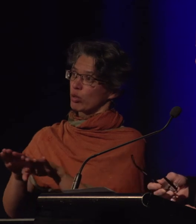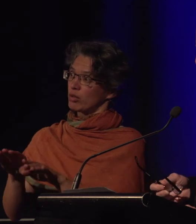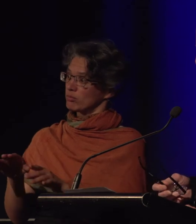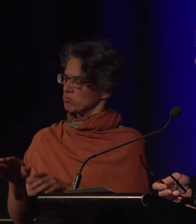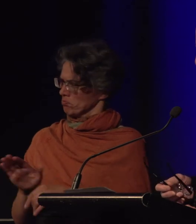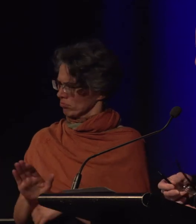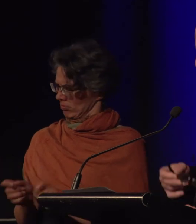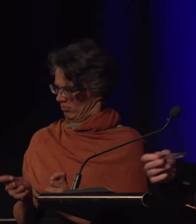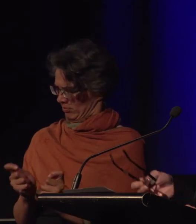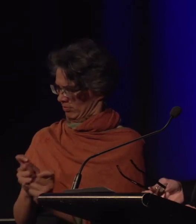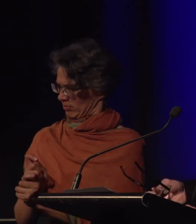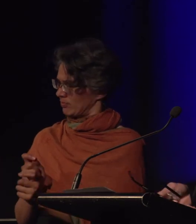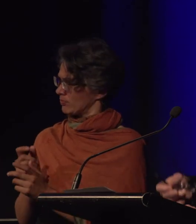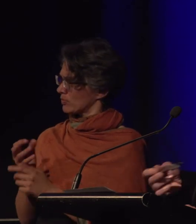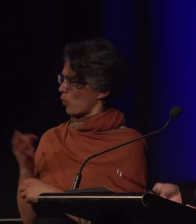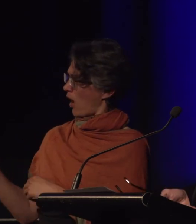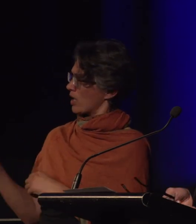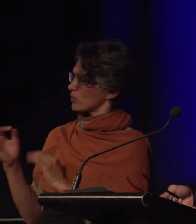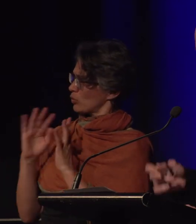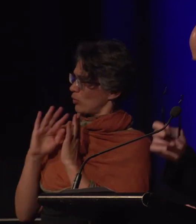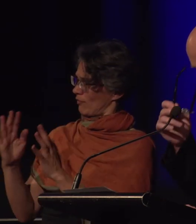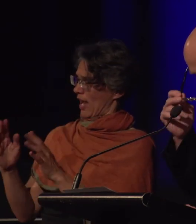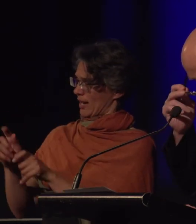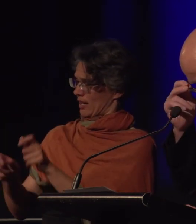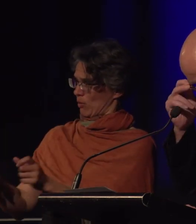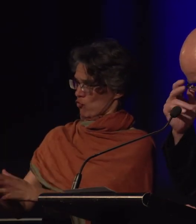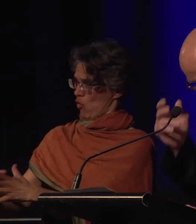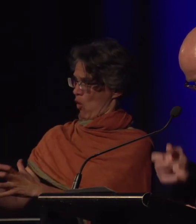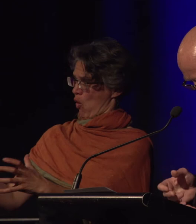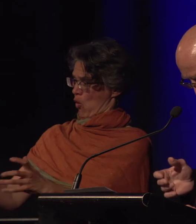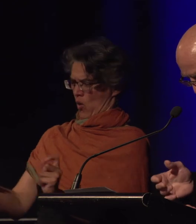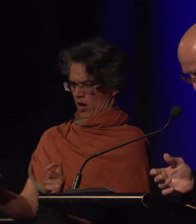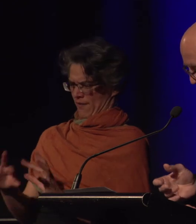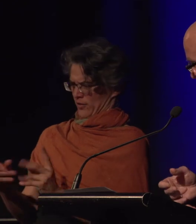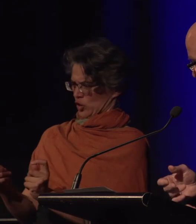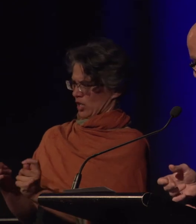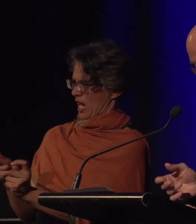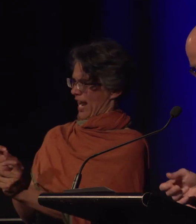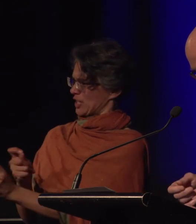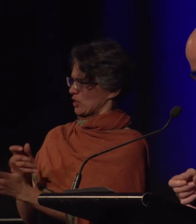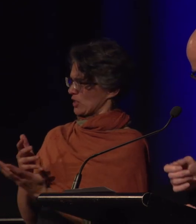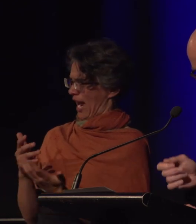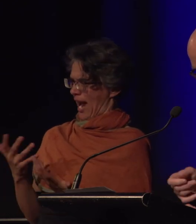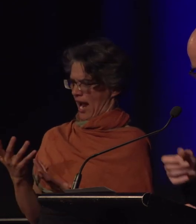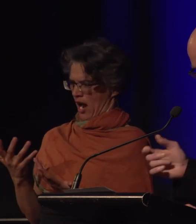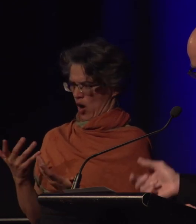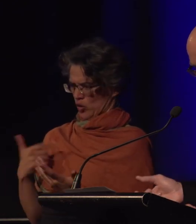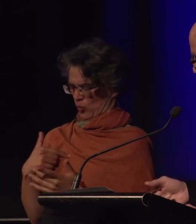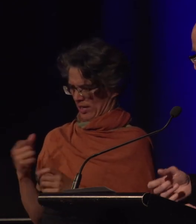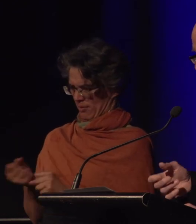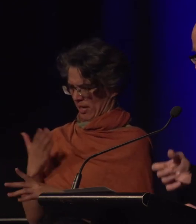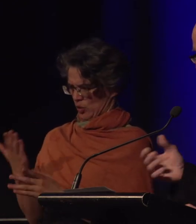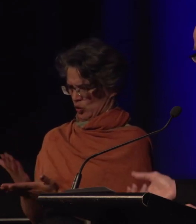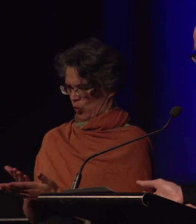is, as we grow and as our population grows and everything else changes, how do we keep ahead of the game? How do we move from a